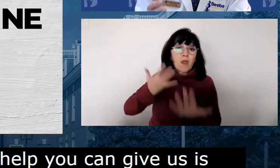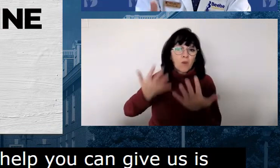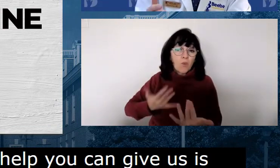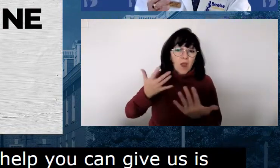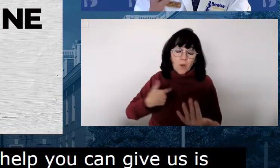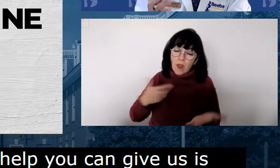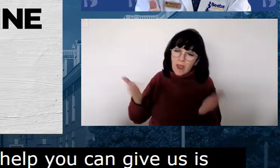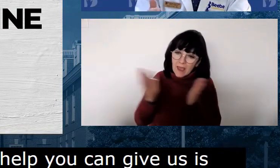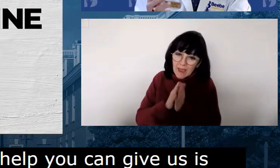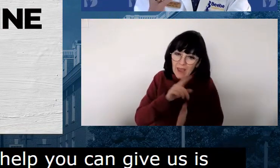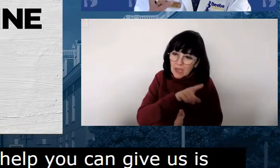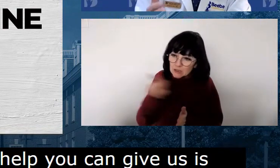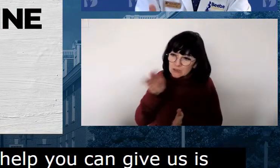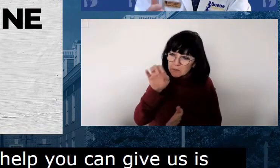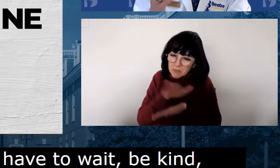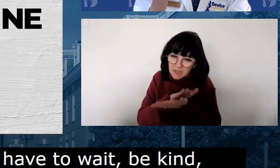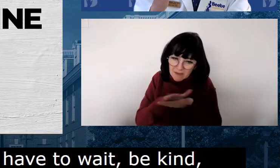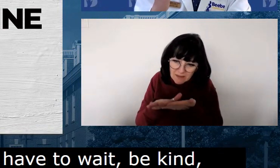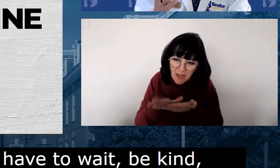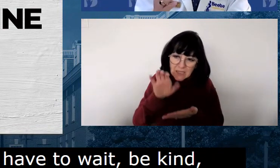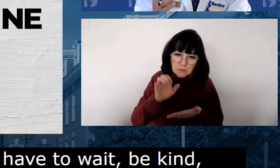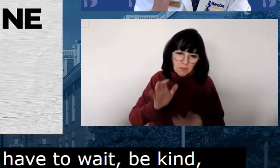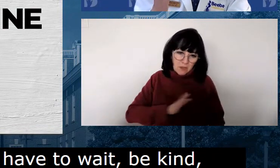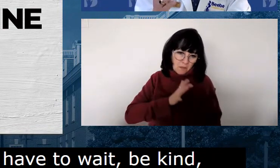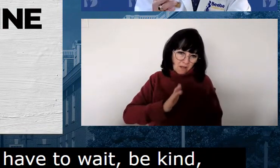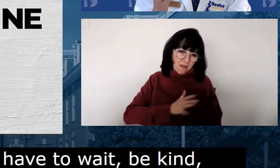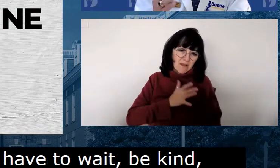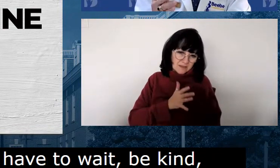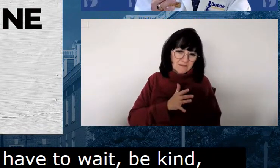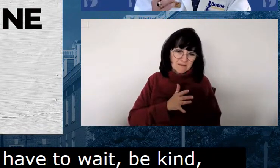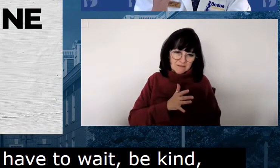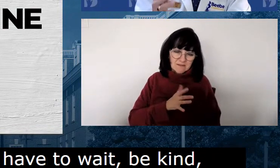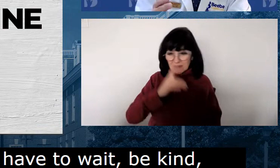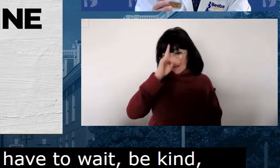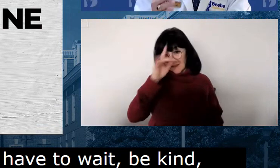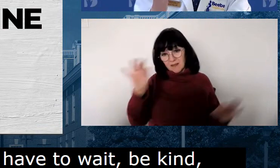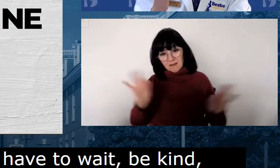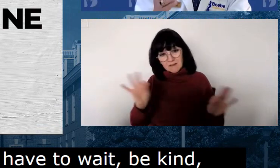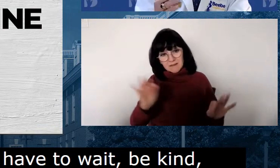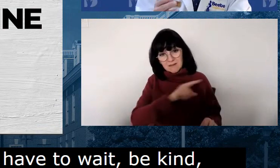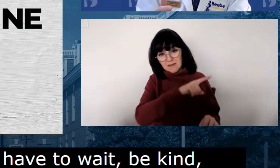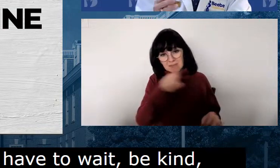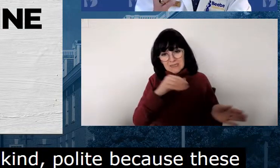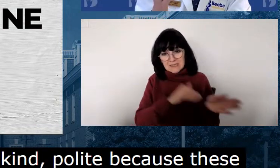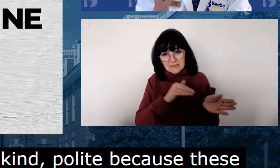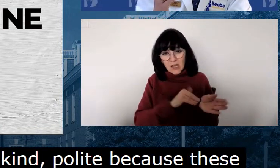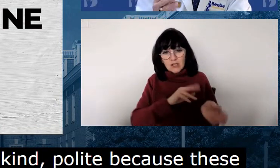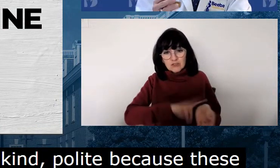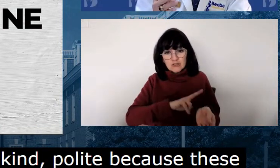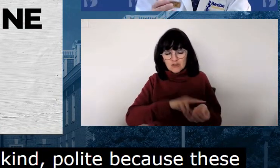be nice, to be kind, be polite, because these guys are here to take care of you and do what it